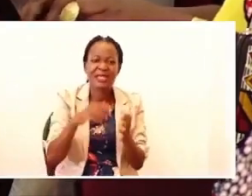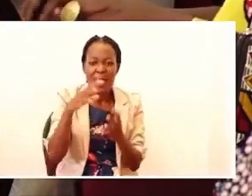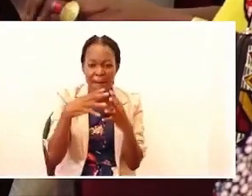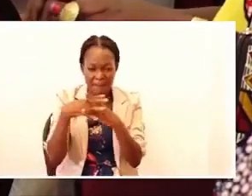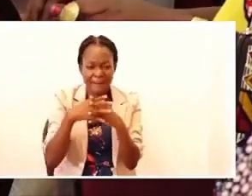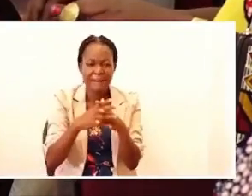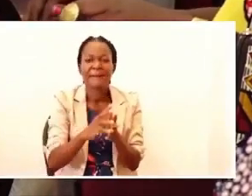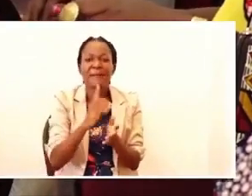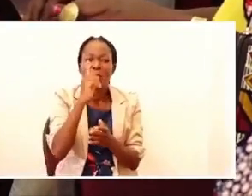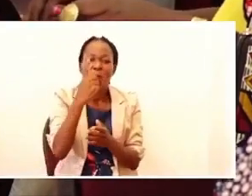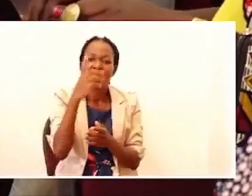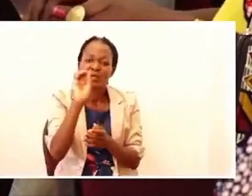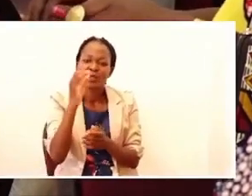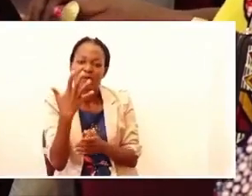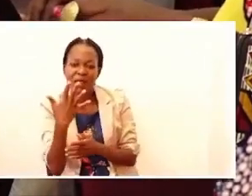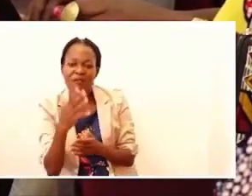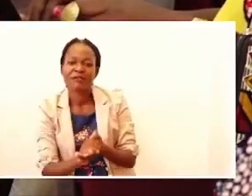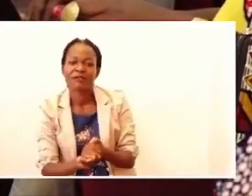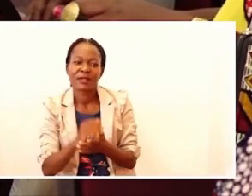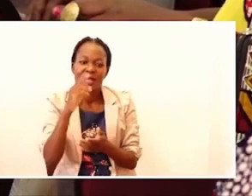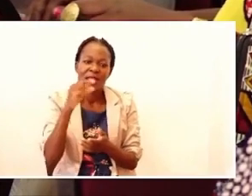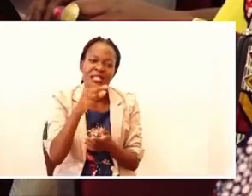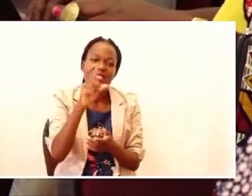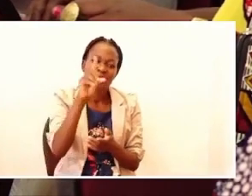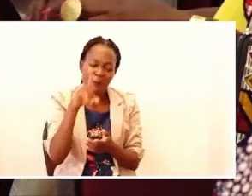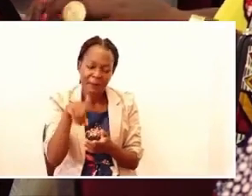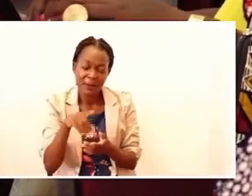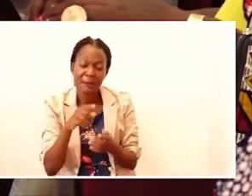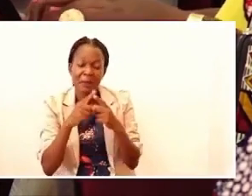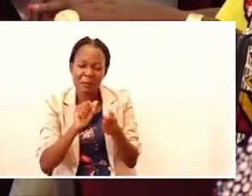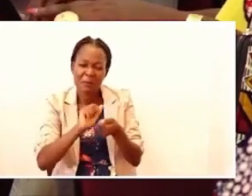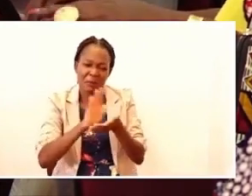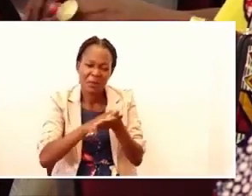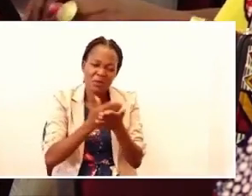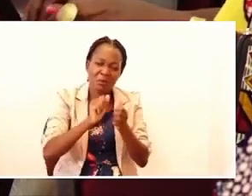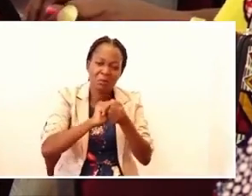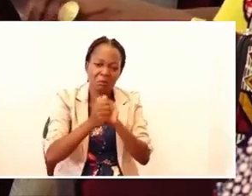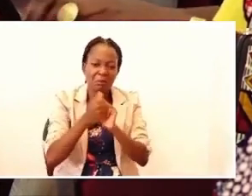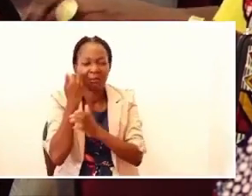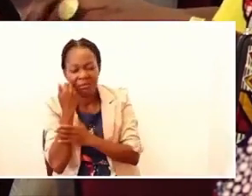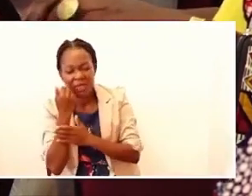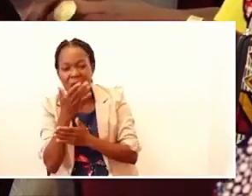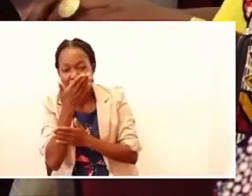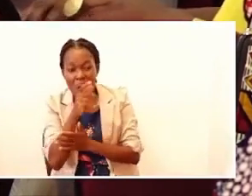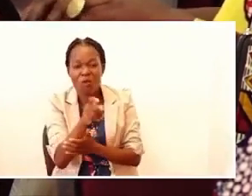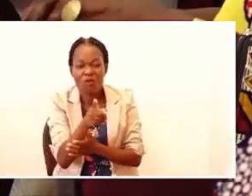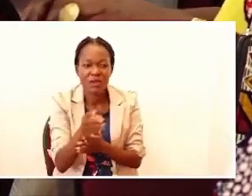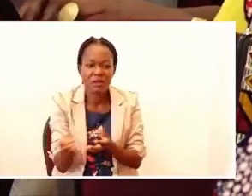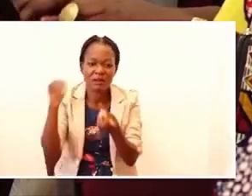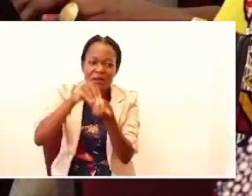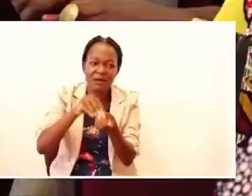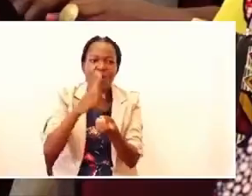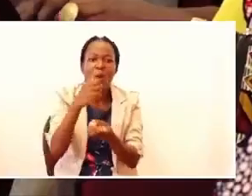Because of COVID and other factors, that has increased to about 124% of GDP